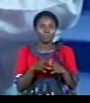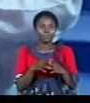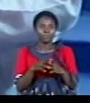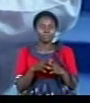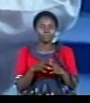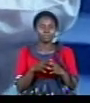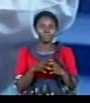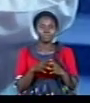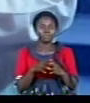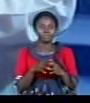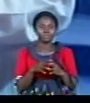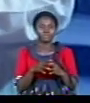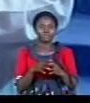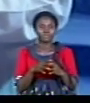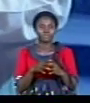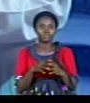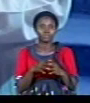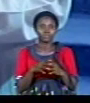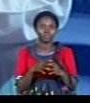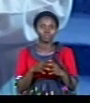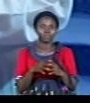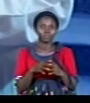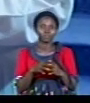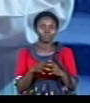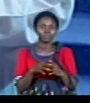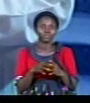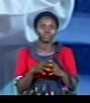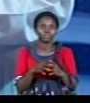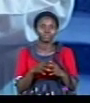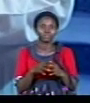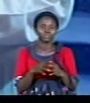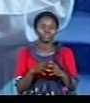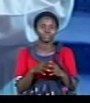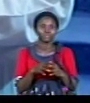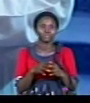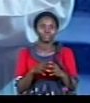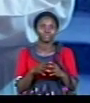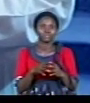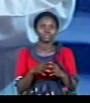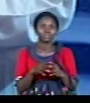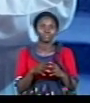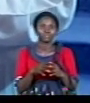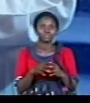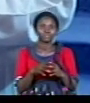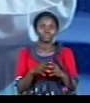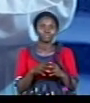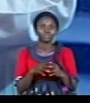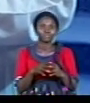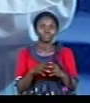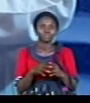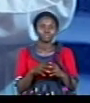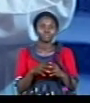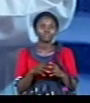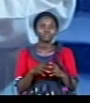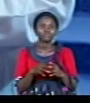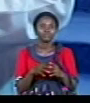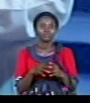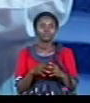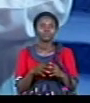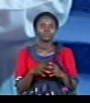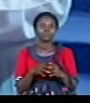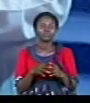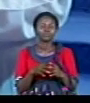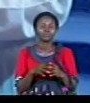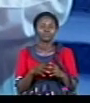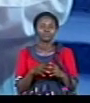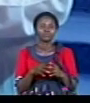feet. He is a fungal infection for about 7 years. After the prayer of the man of